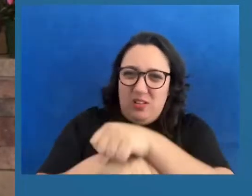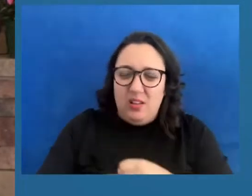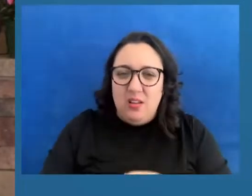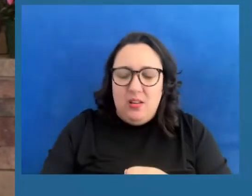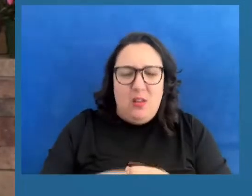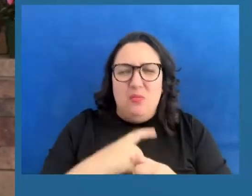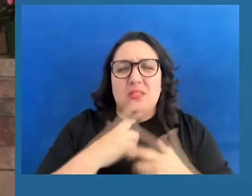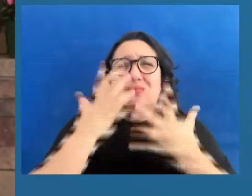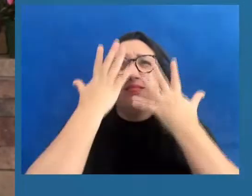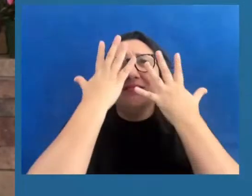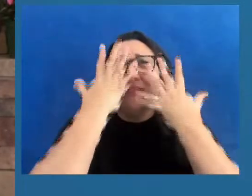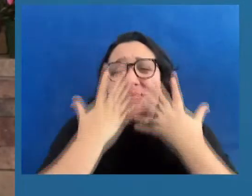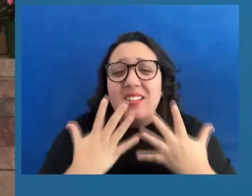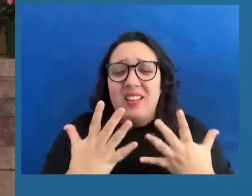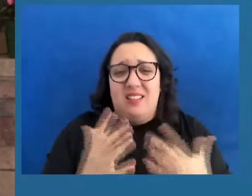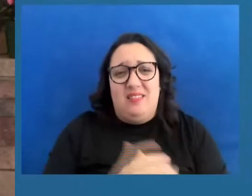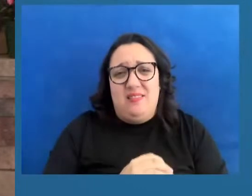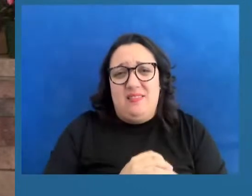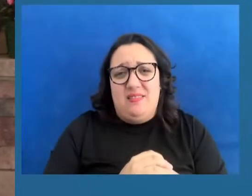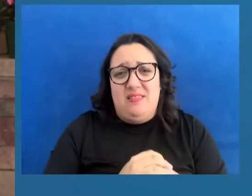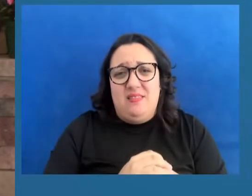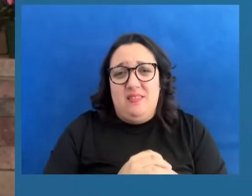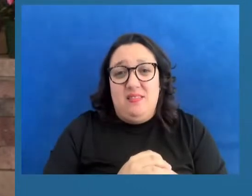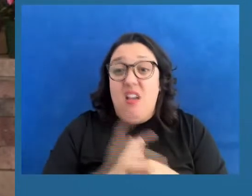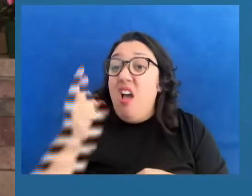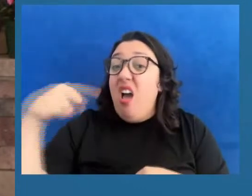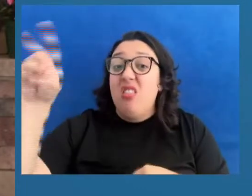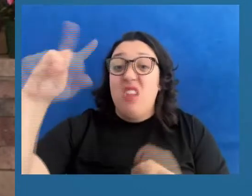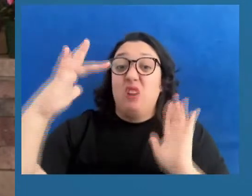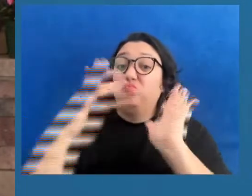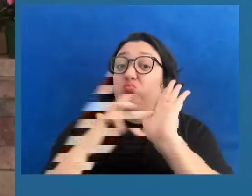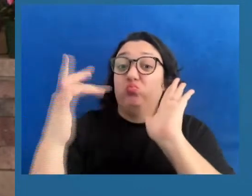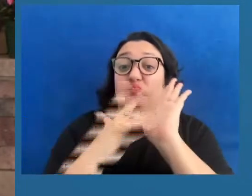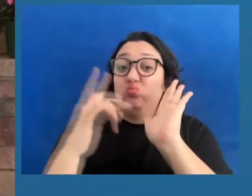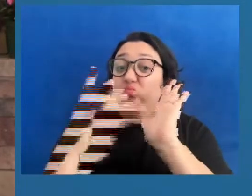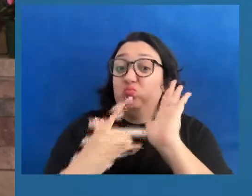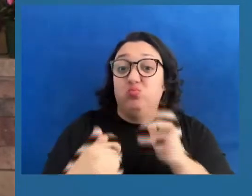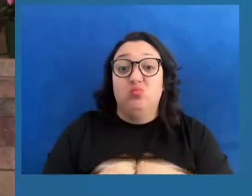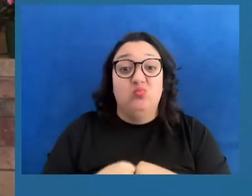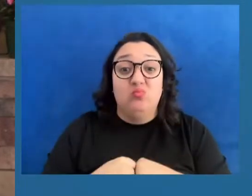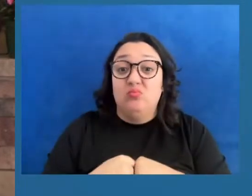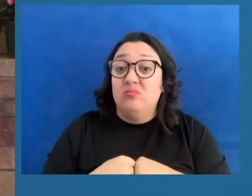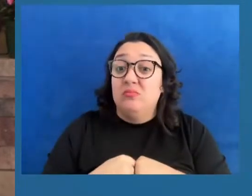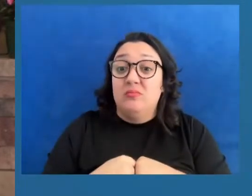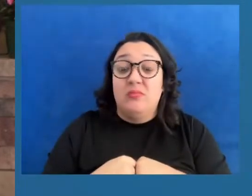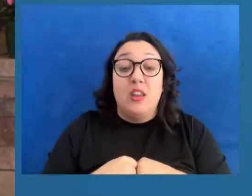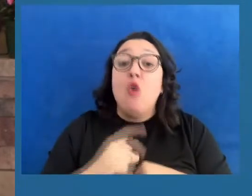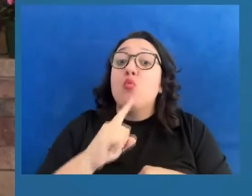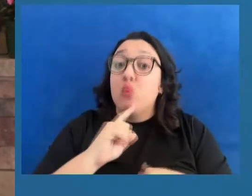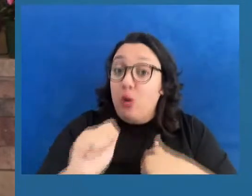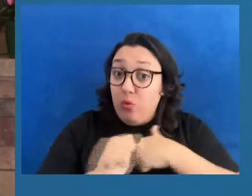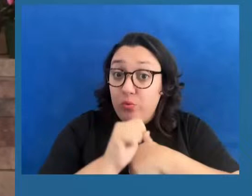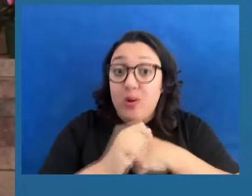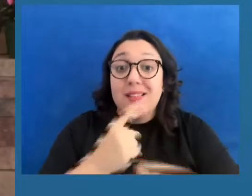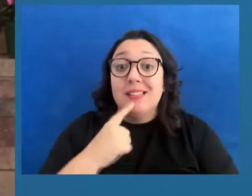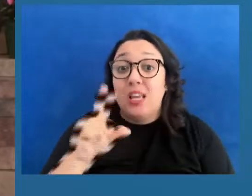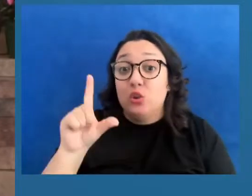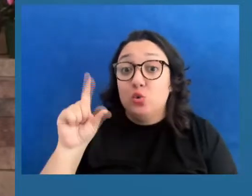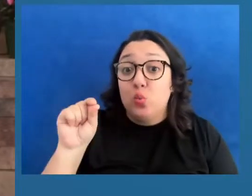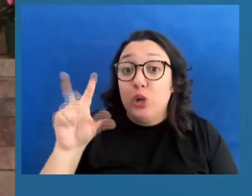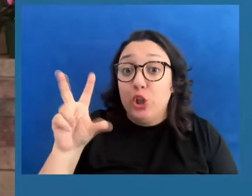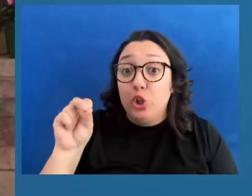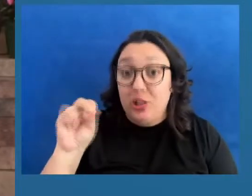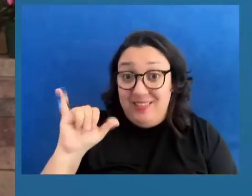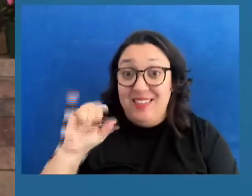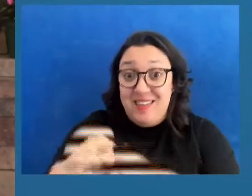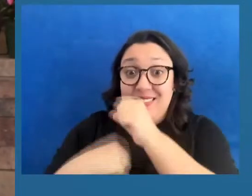it. And they're milking it. And this is a real threat that they're saying that by 2030, 40% of the homes